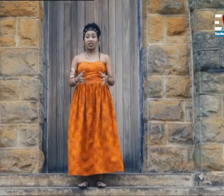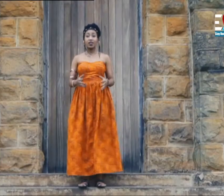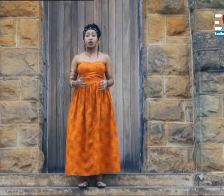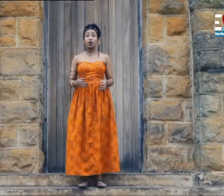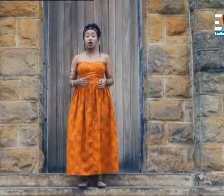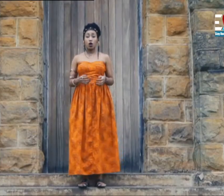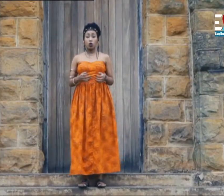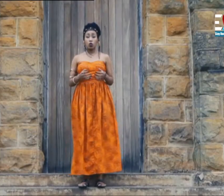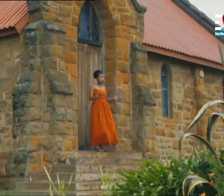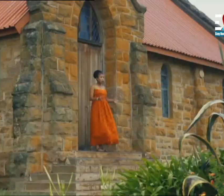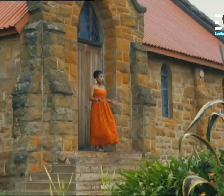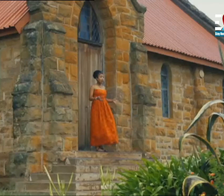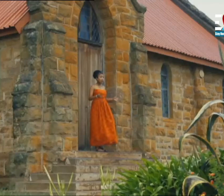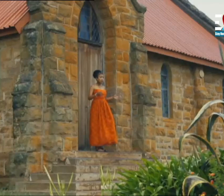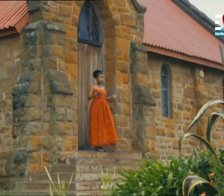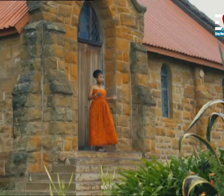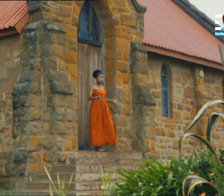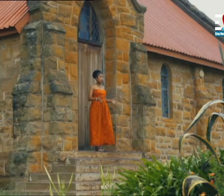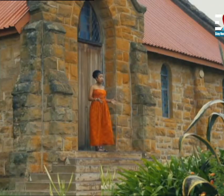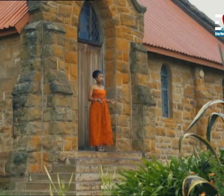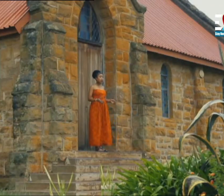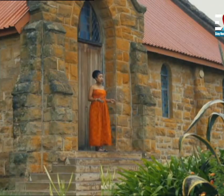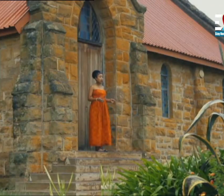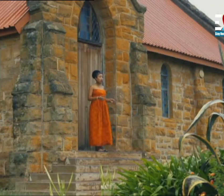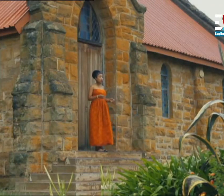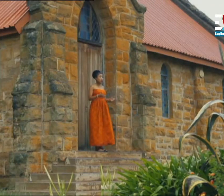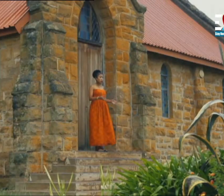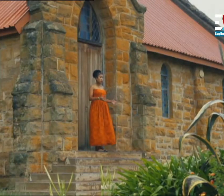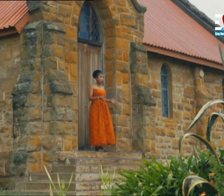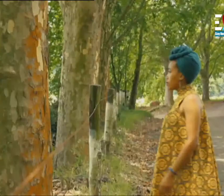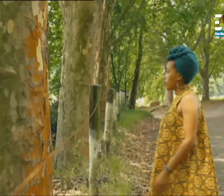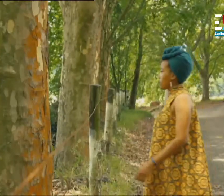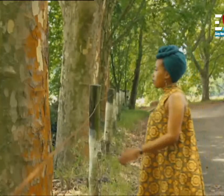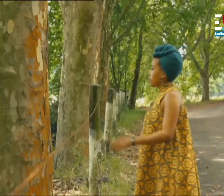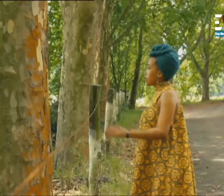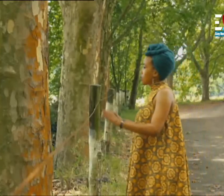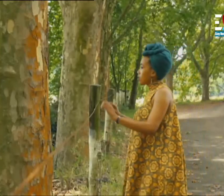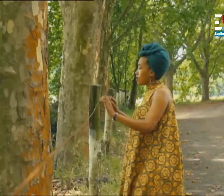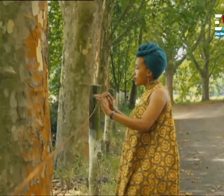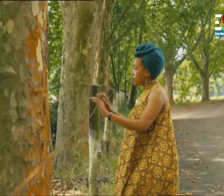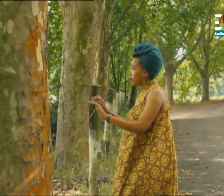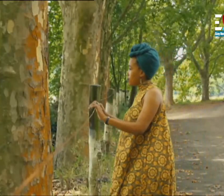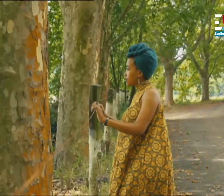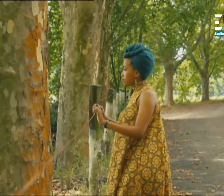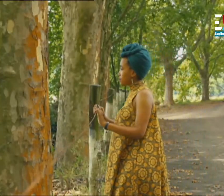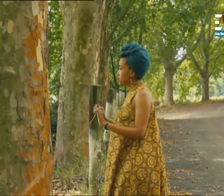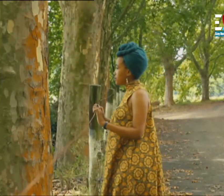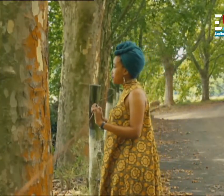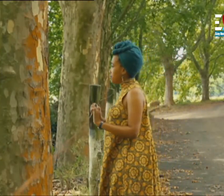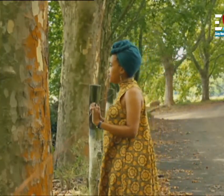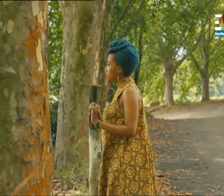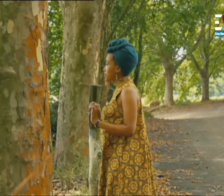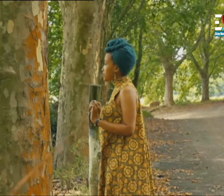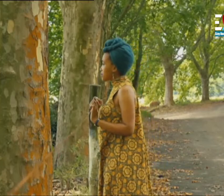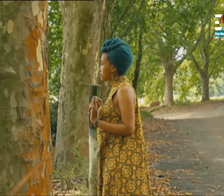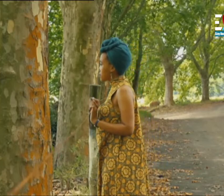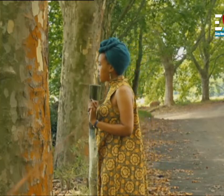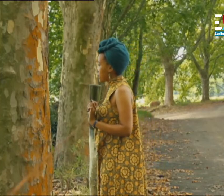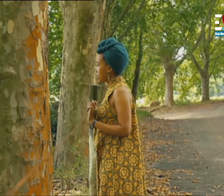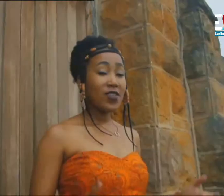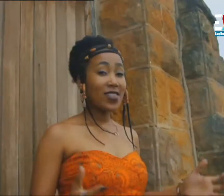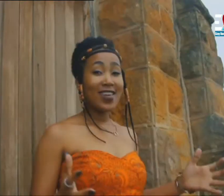In the beginning was the Word. The Word was with God. The Word was